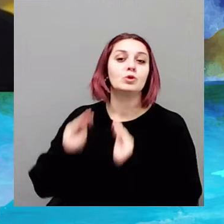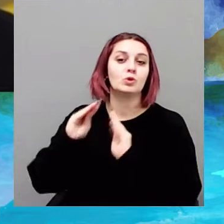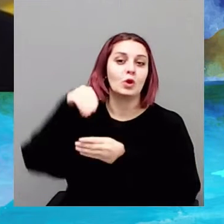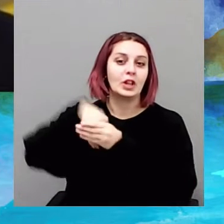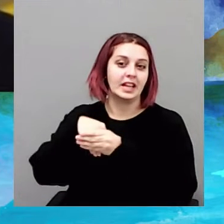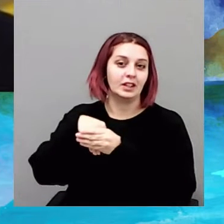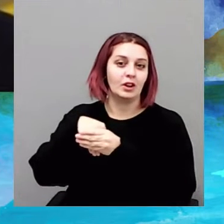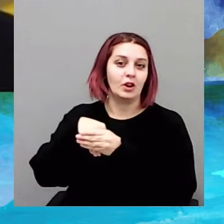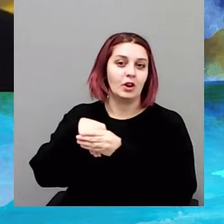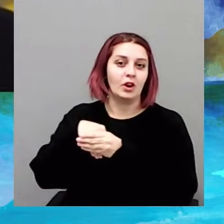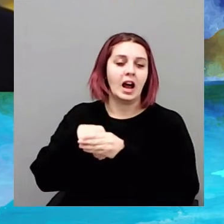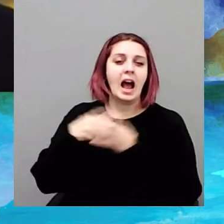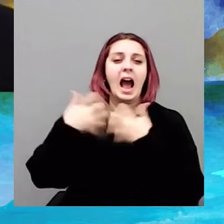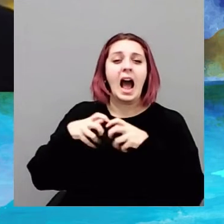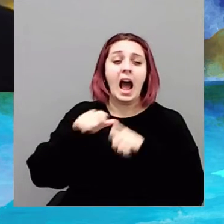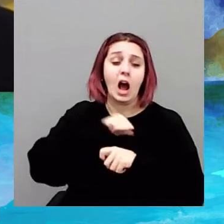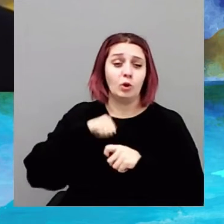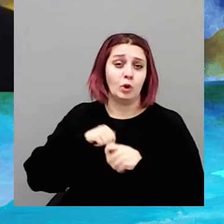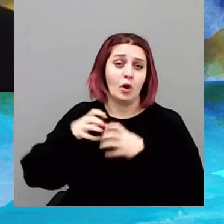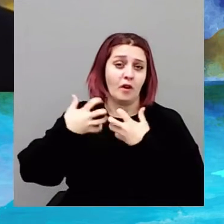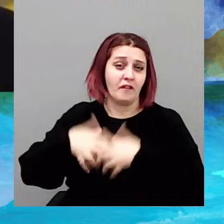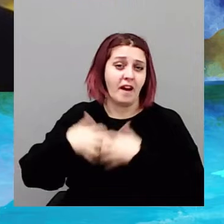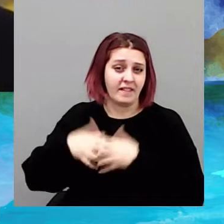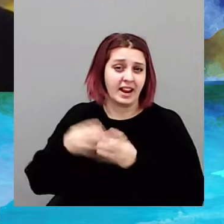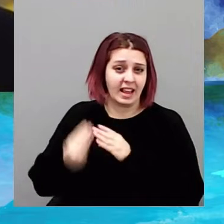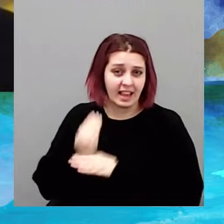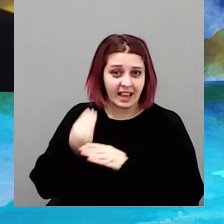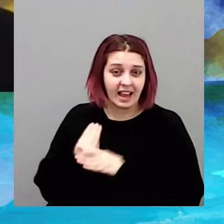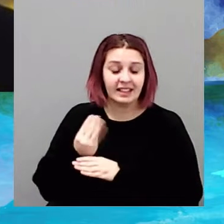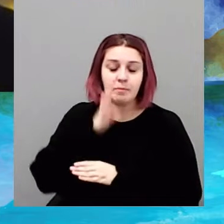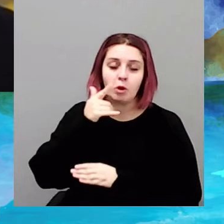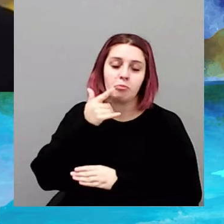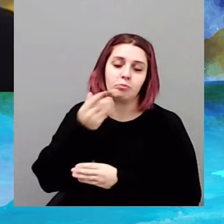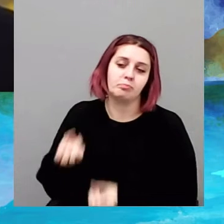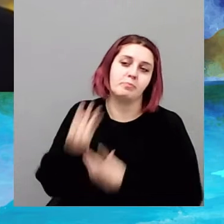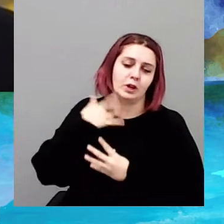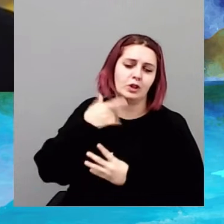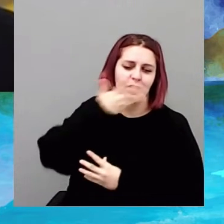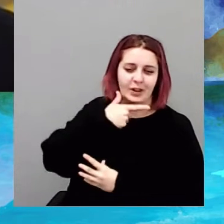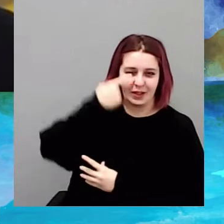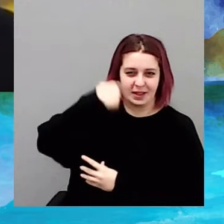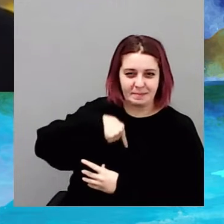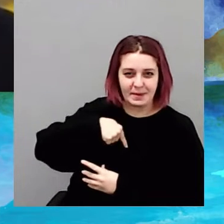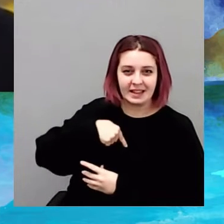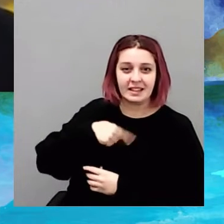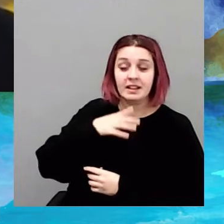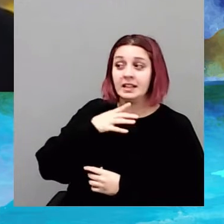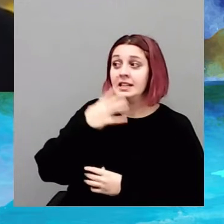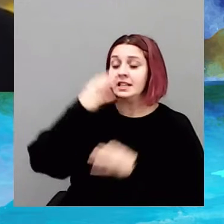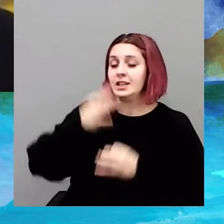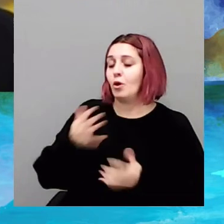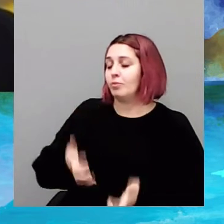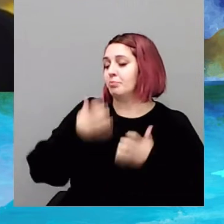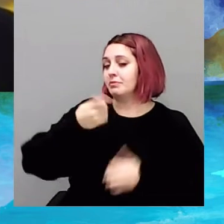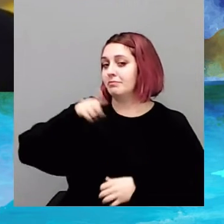that he's working on in Alto Fabricantes, self-manufacturers, so that you can understand that. And I'm